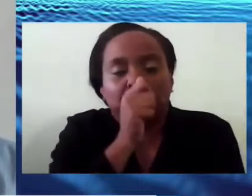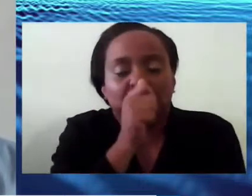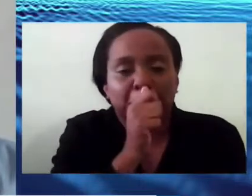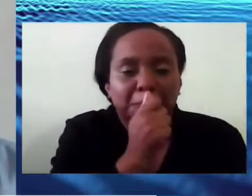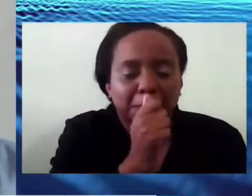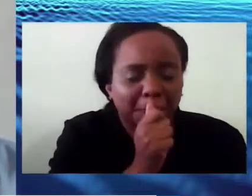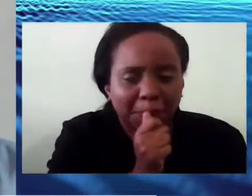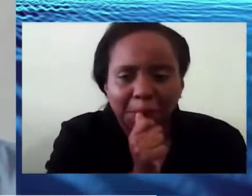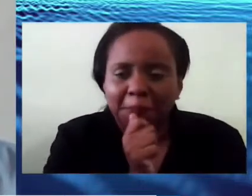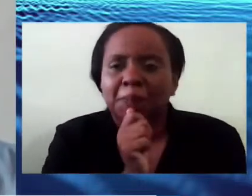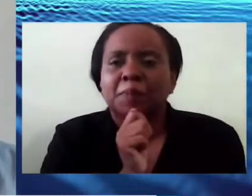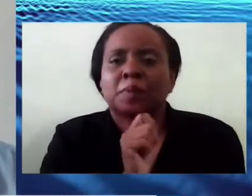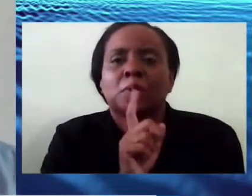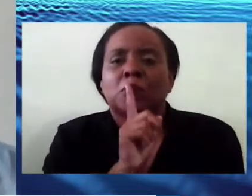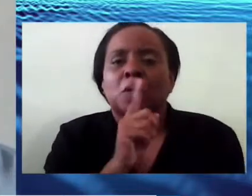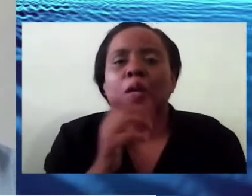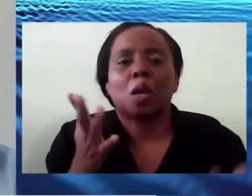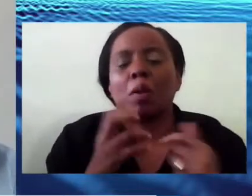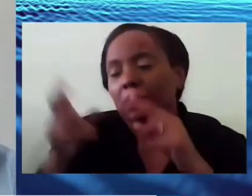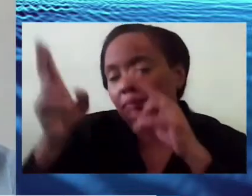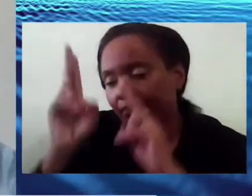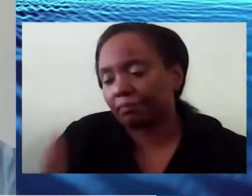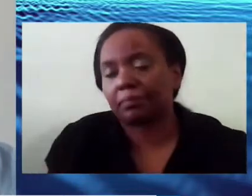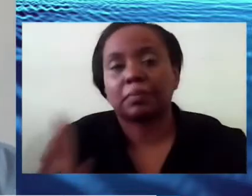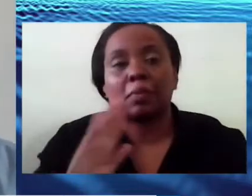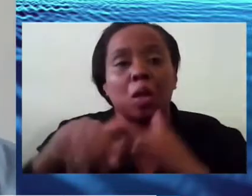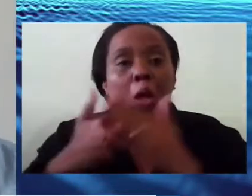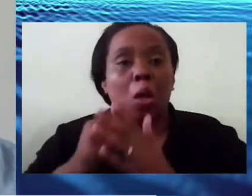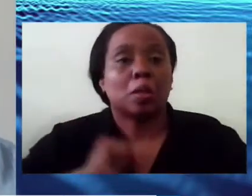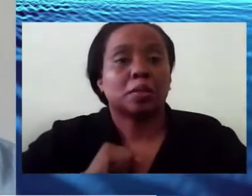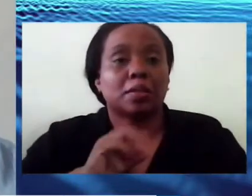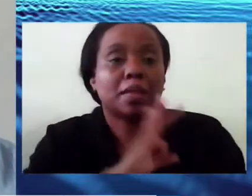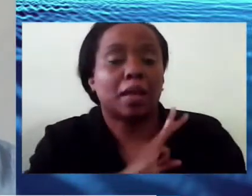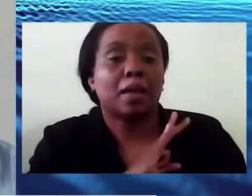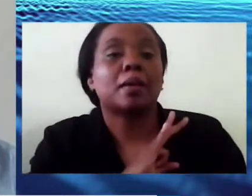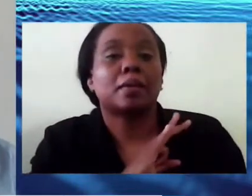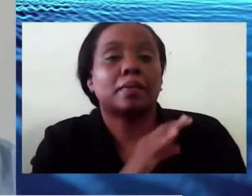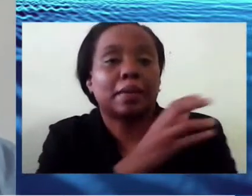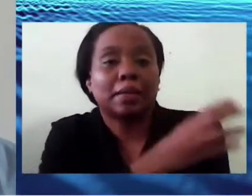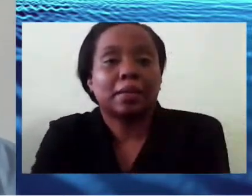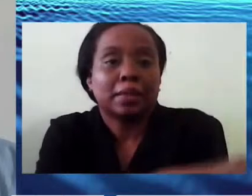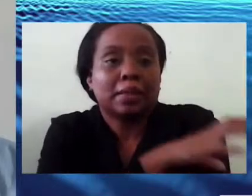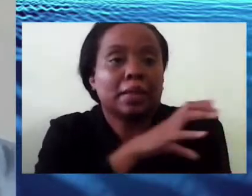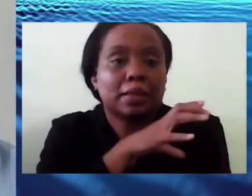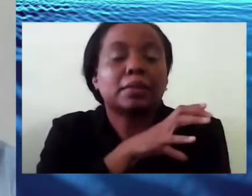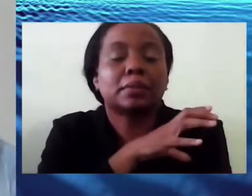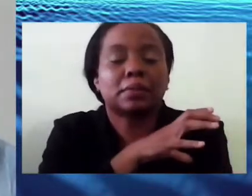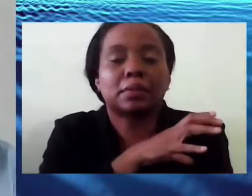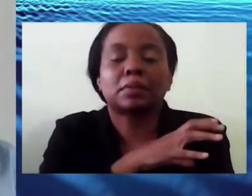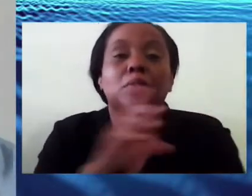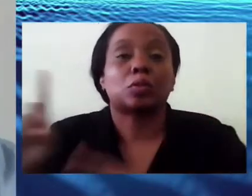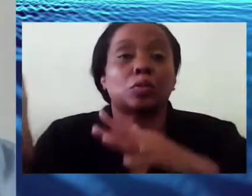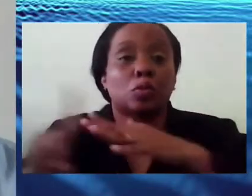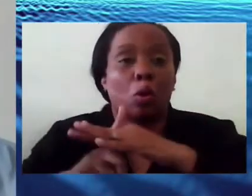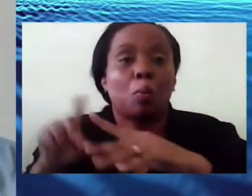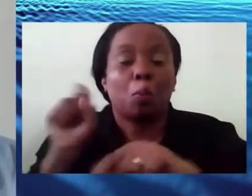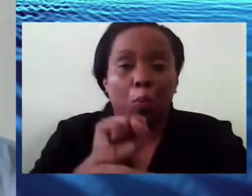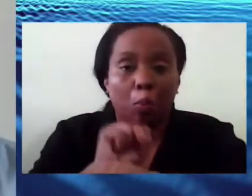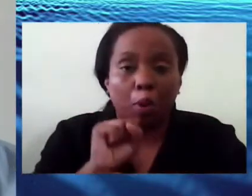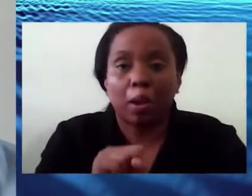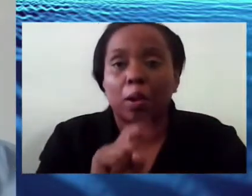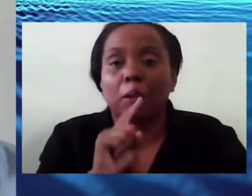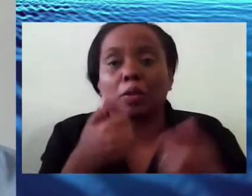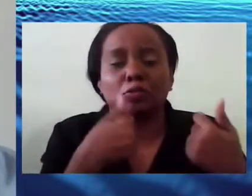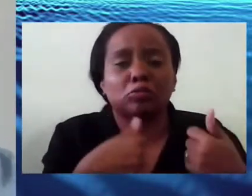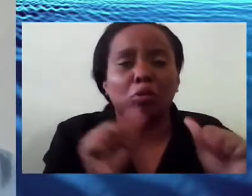salute all categories of staff at our institutions for coming out to work and for trying desperately